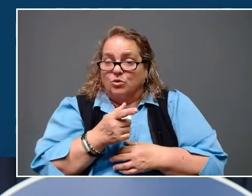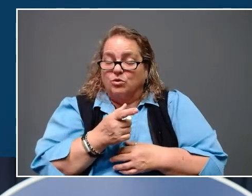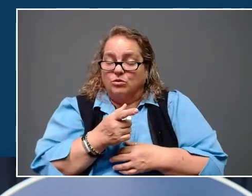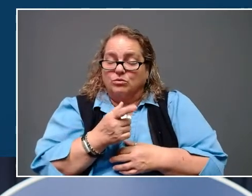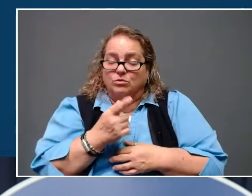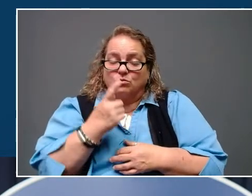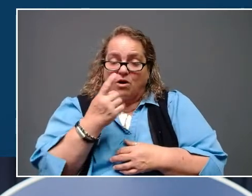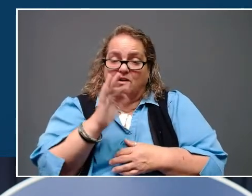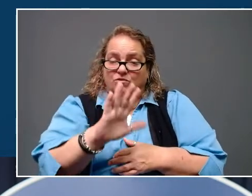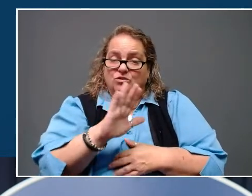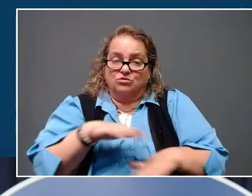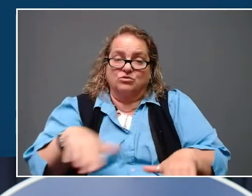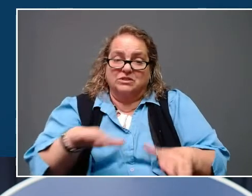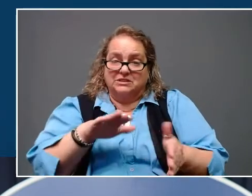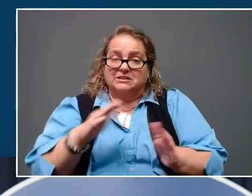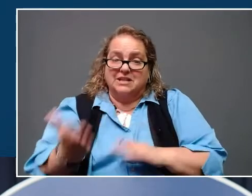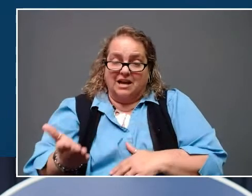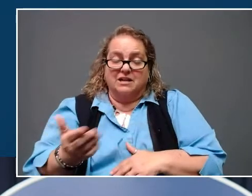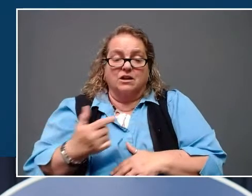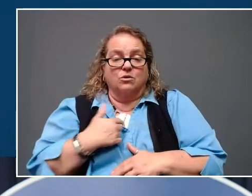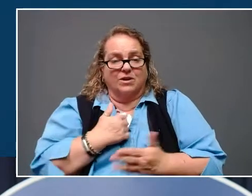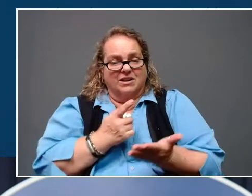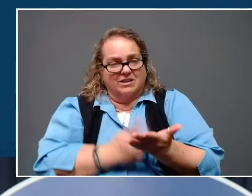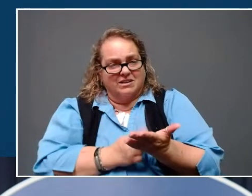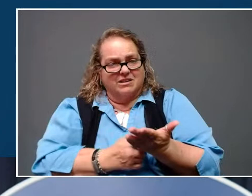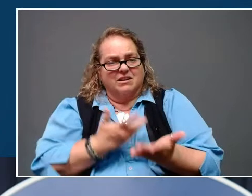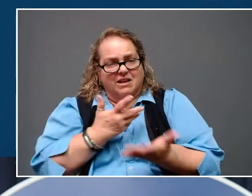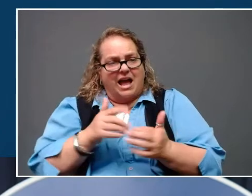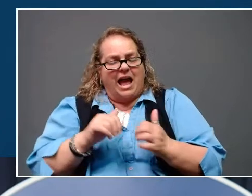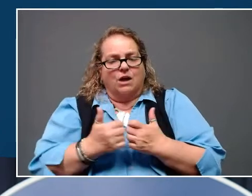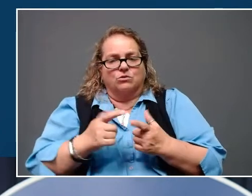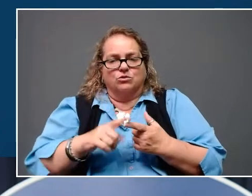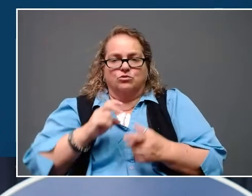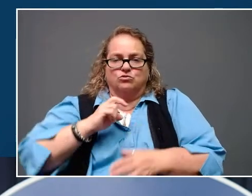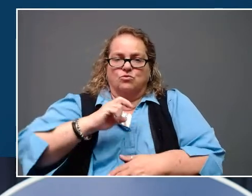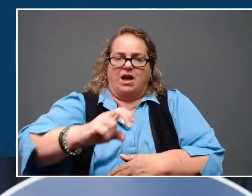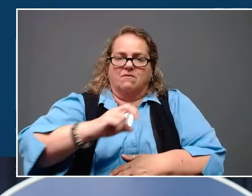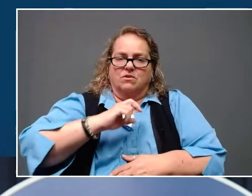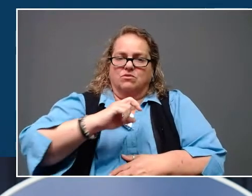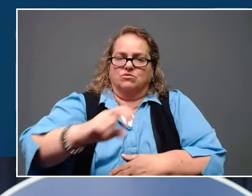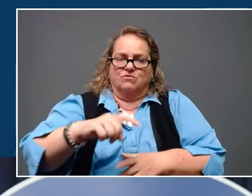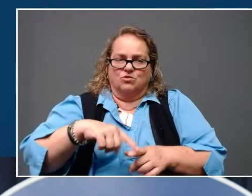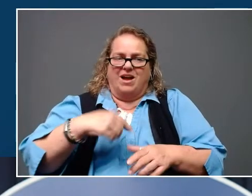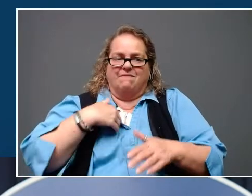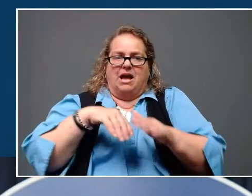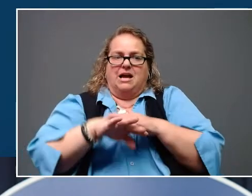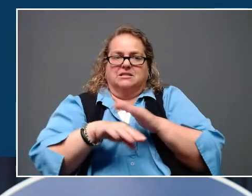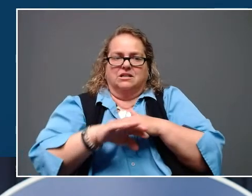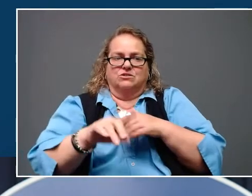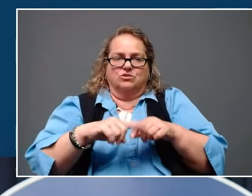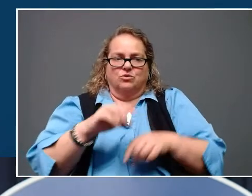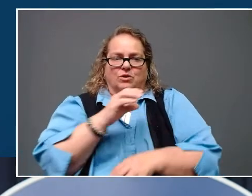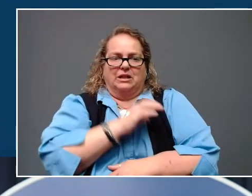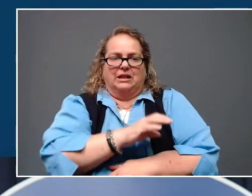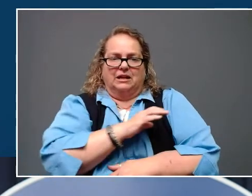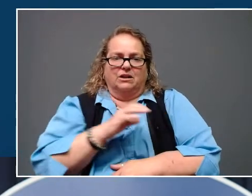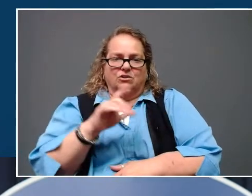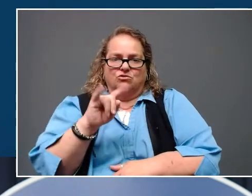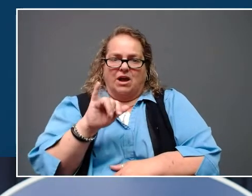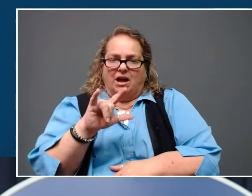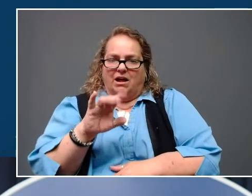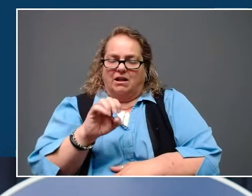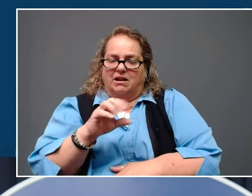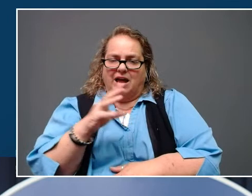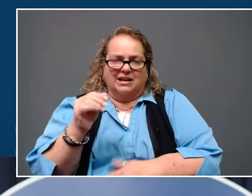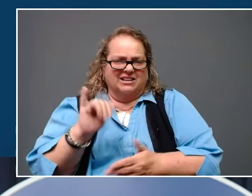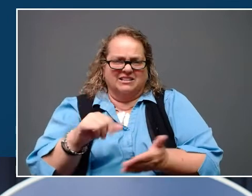their child, was talking about having to travel just to have access to a clinical trial, and sometimes that's the only